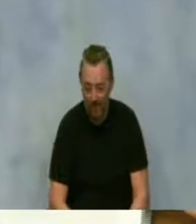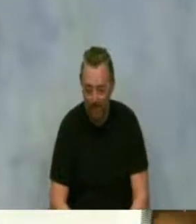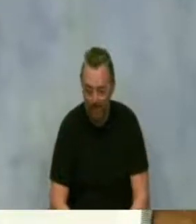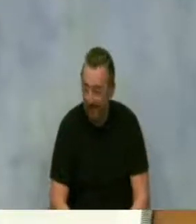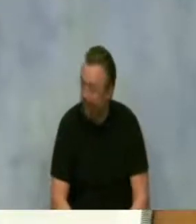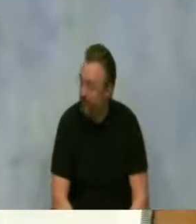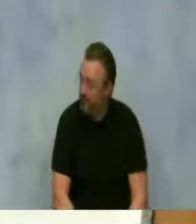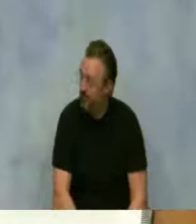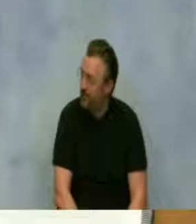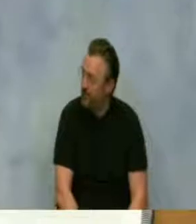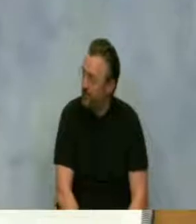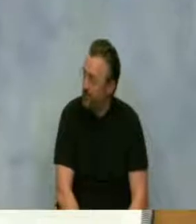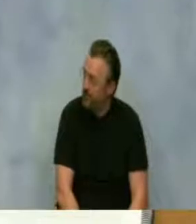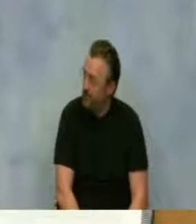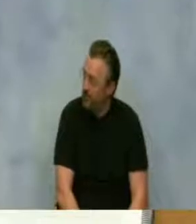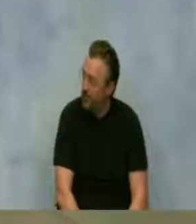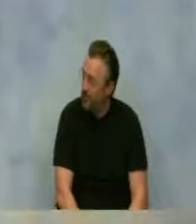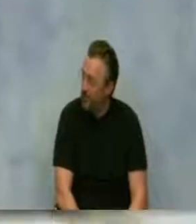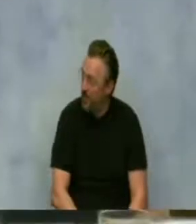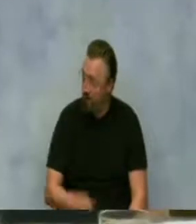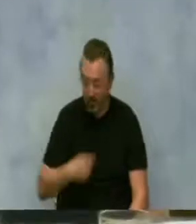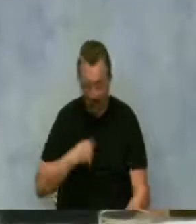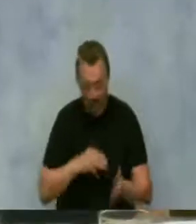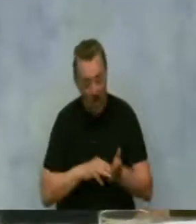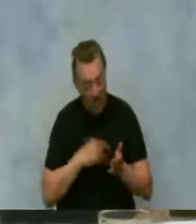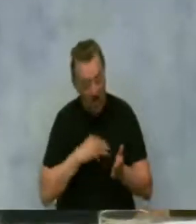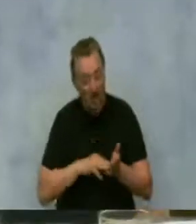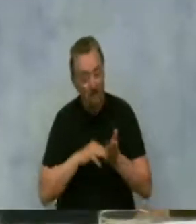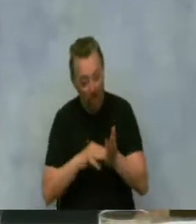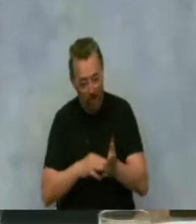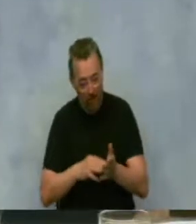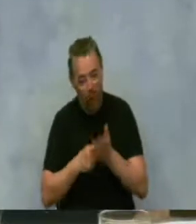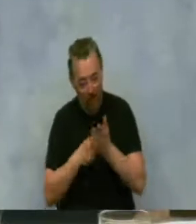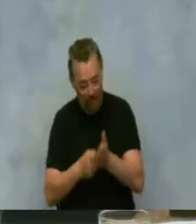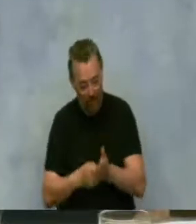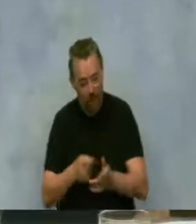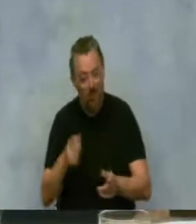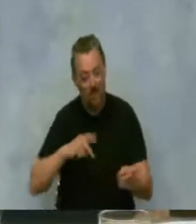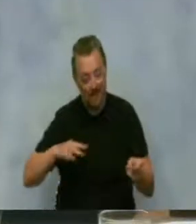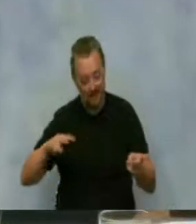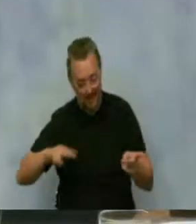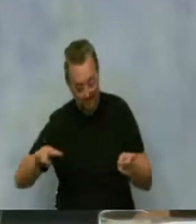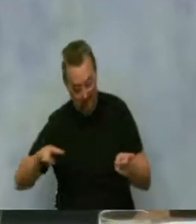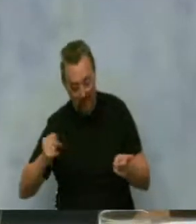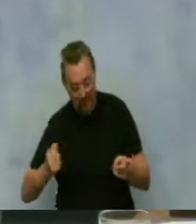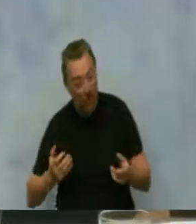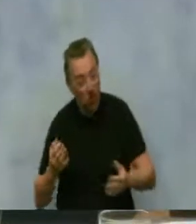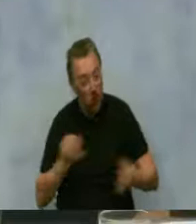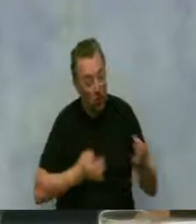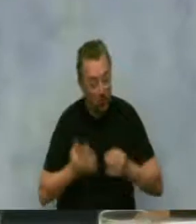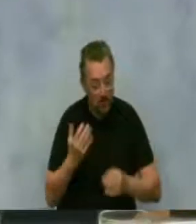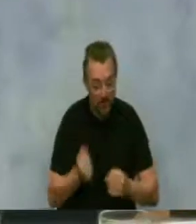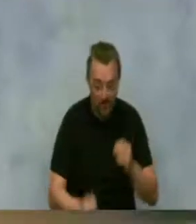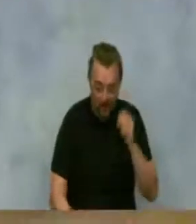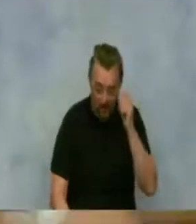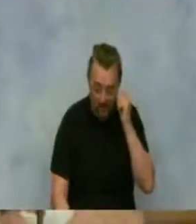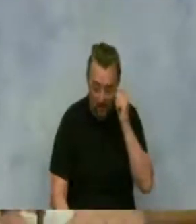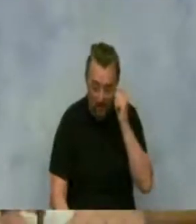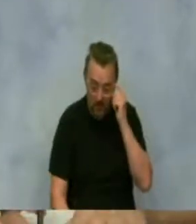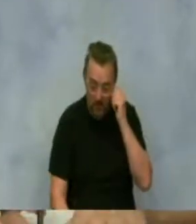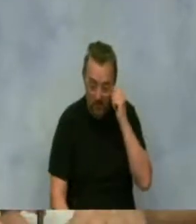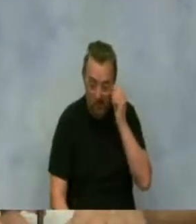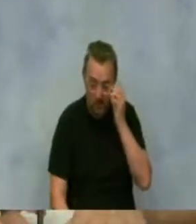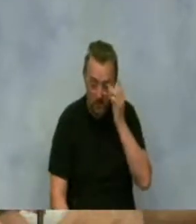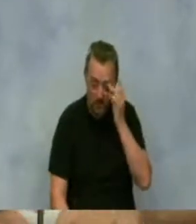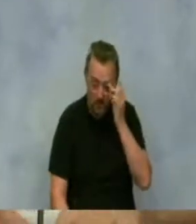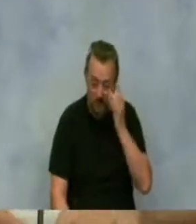much. I'll move that recommendation. I'll second it. Is there any questions? No, thank